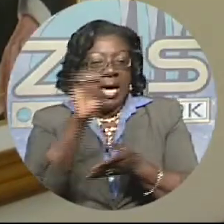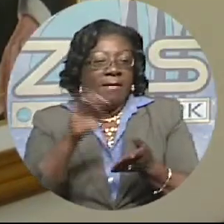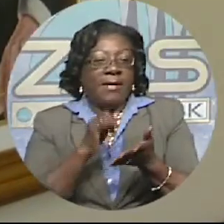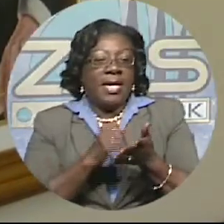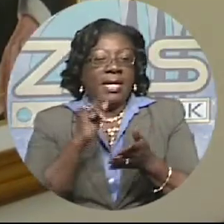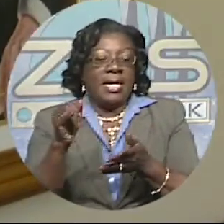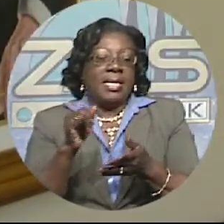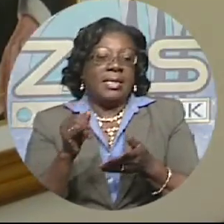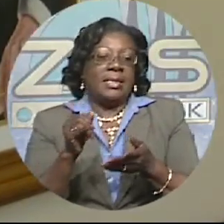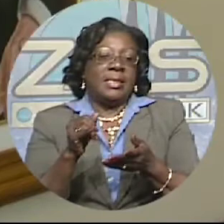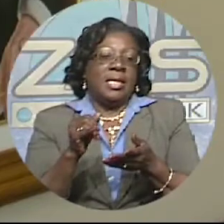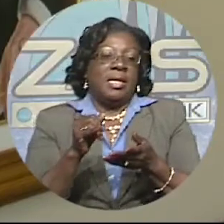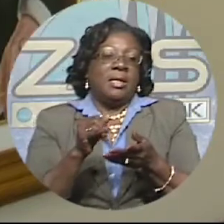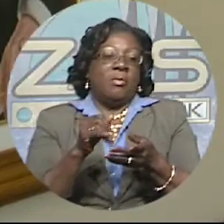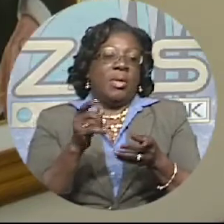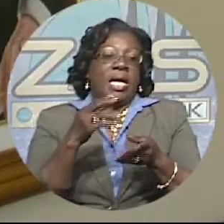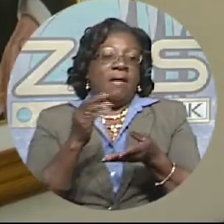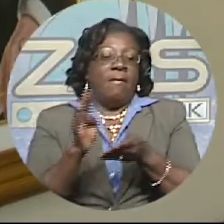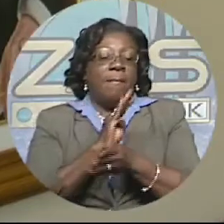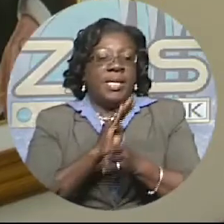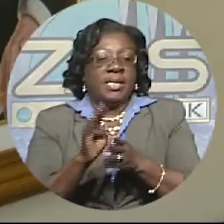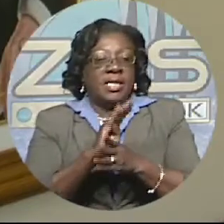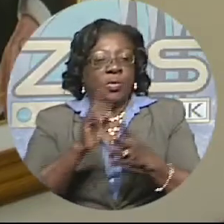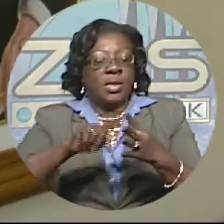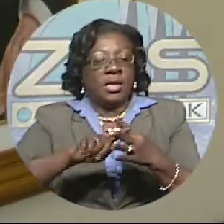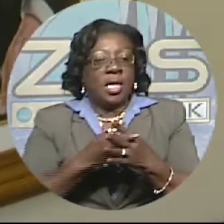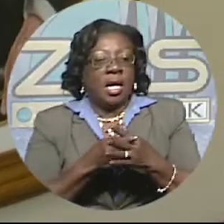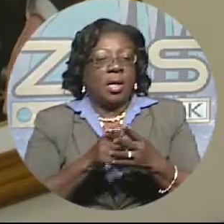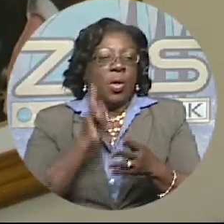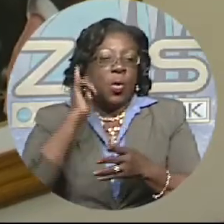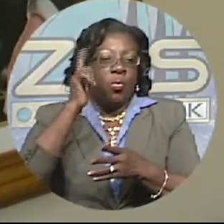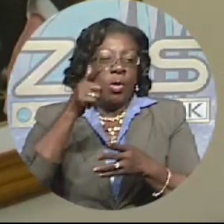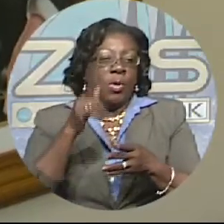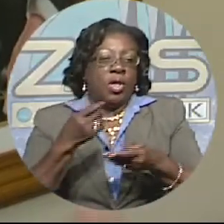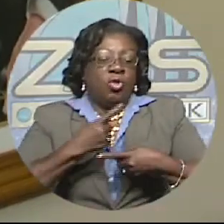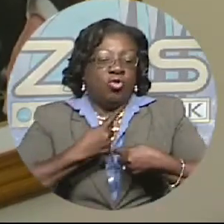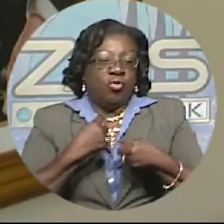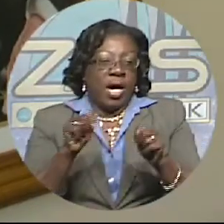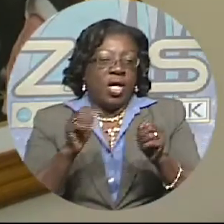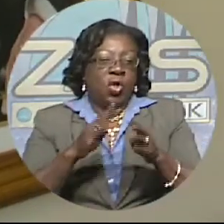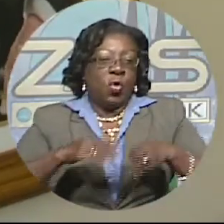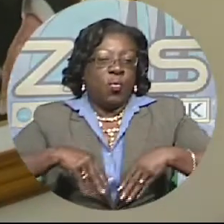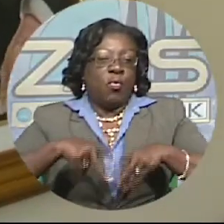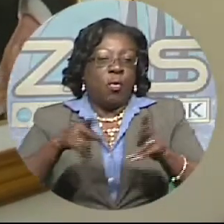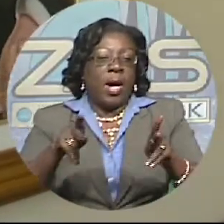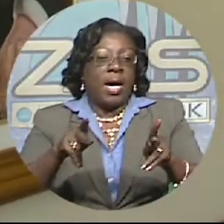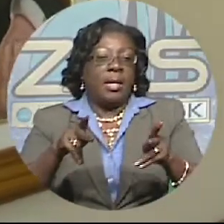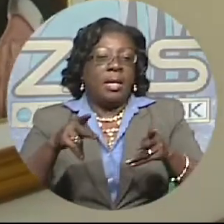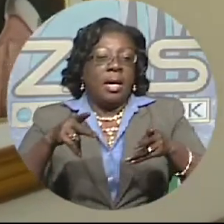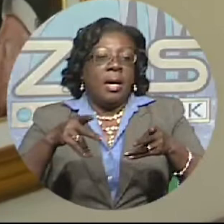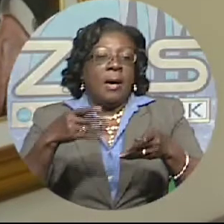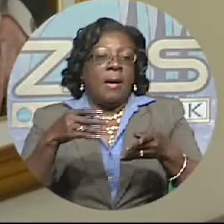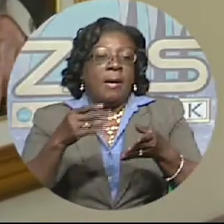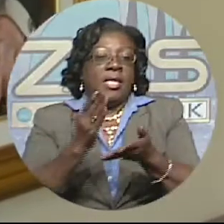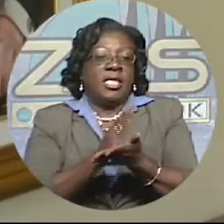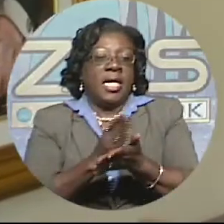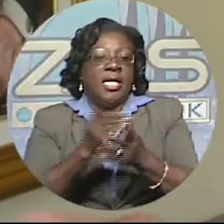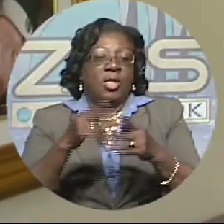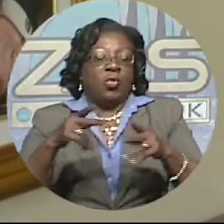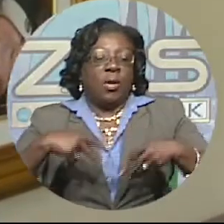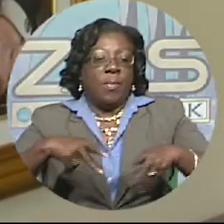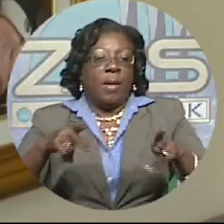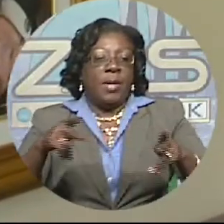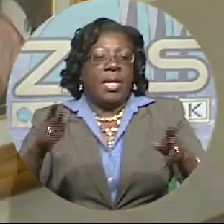will always remain the same. Whatever industries that we get into, we will seek to provide public offerings in those industries